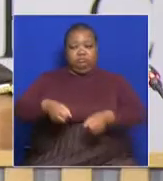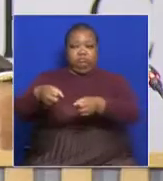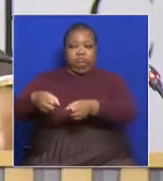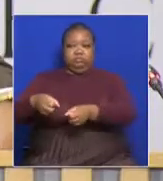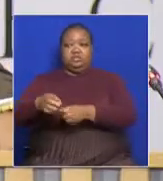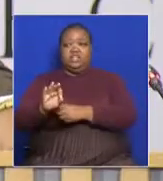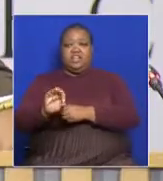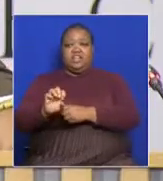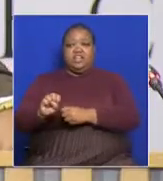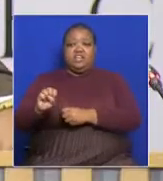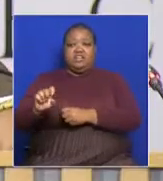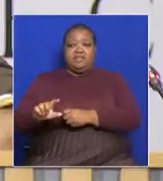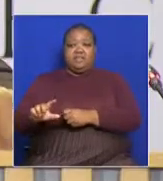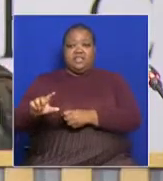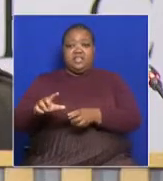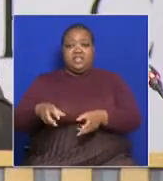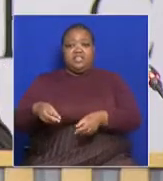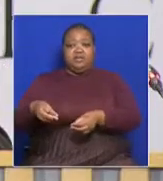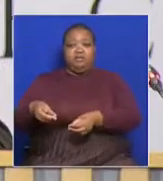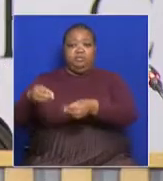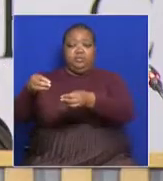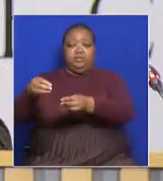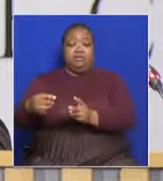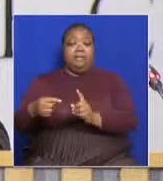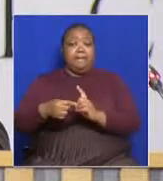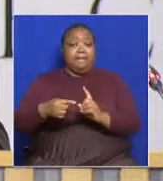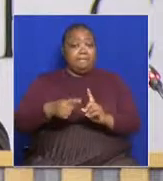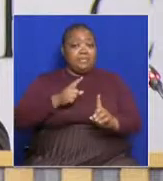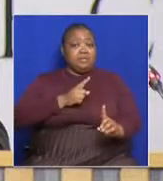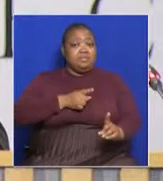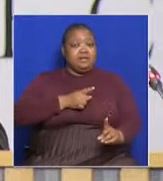him to take it to the FSL, not for me.